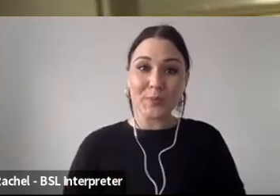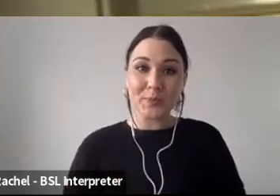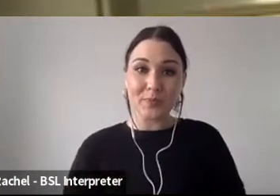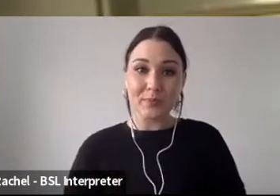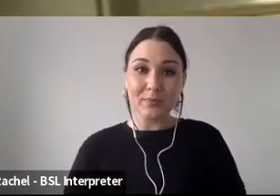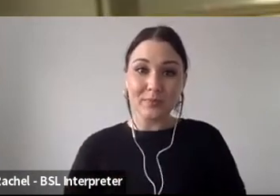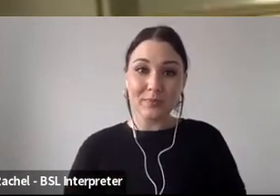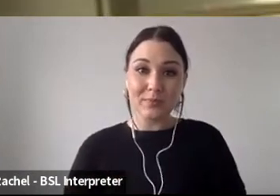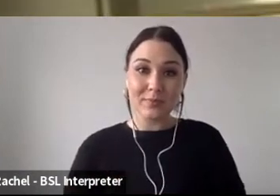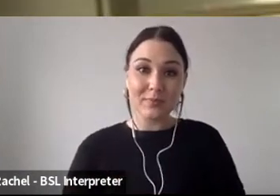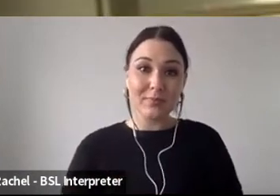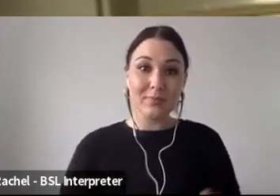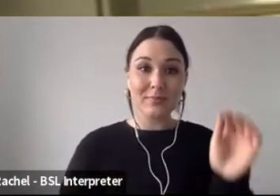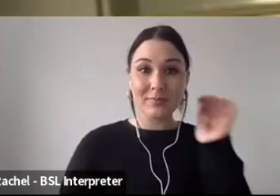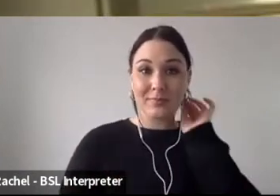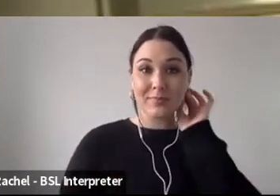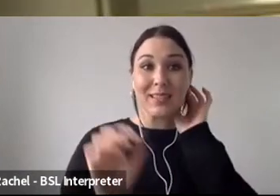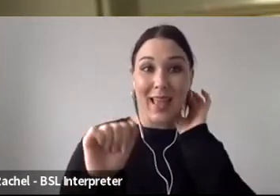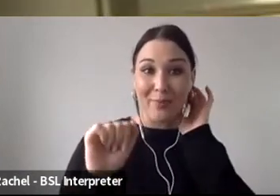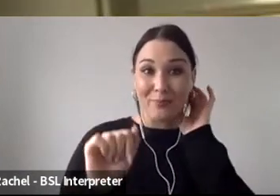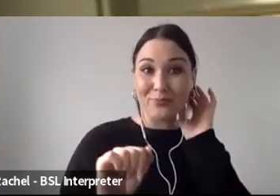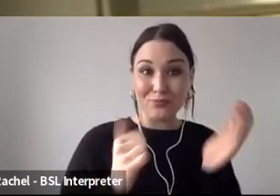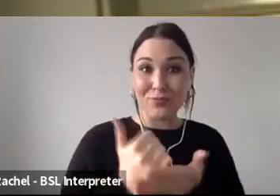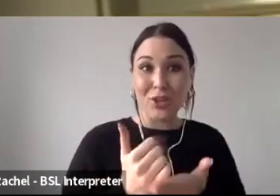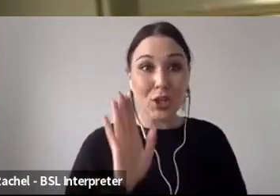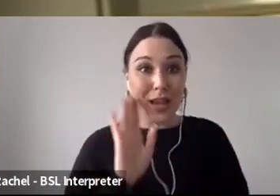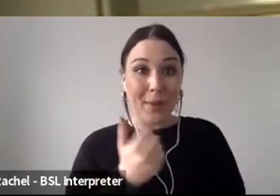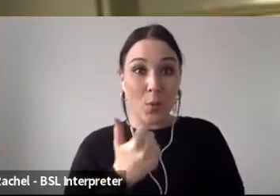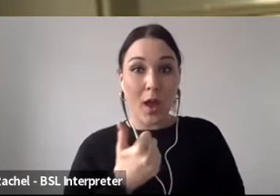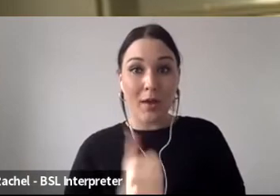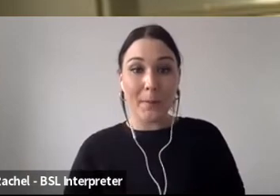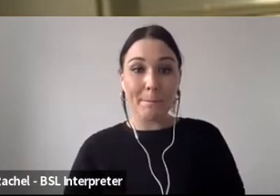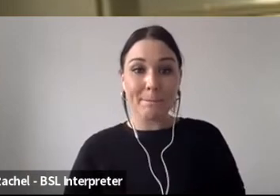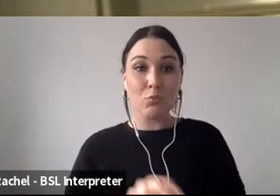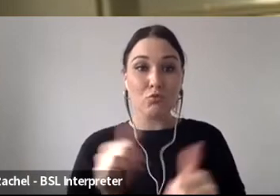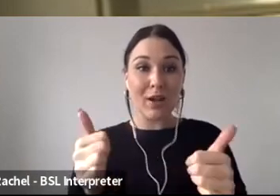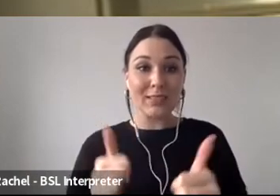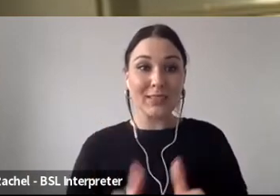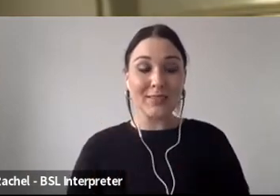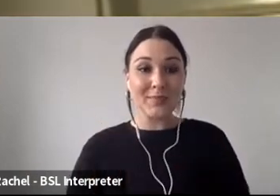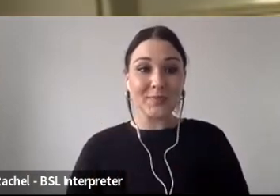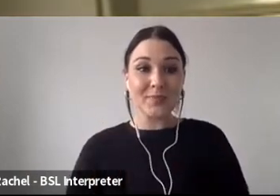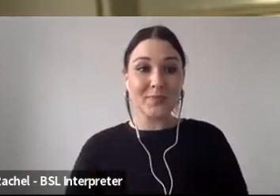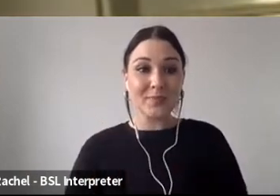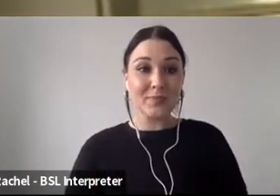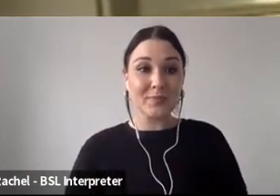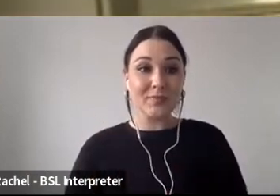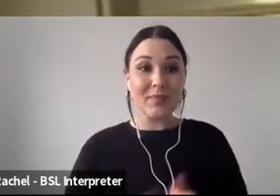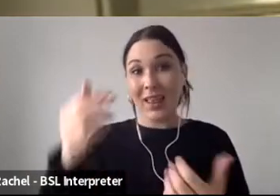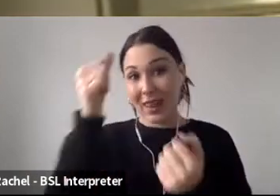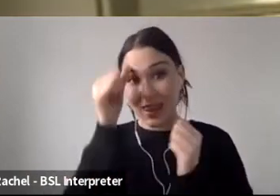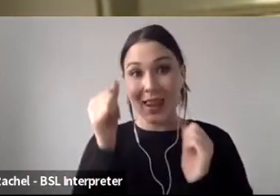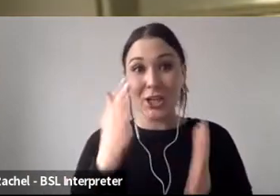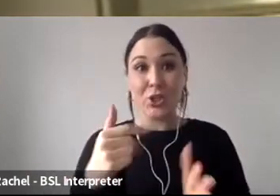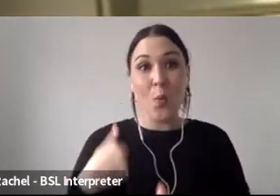Yeah, sure. Can you hear me okay, by the way? Great. So just to let you know that I am